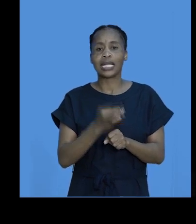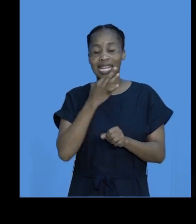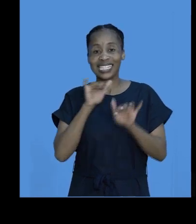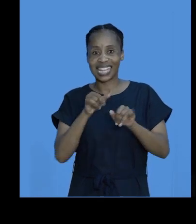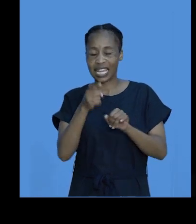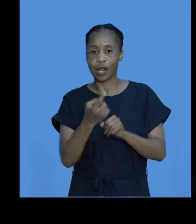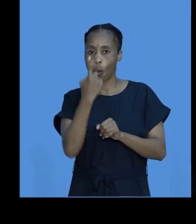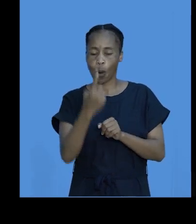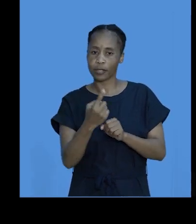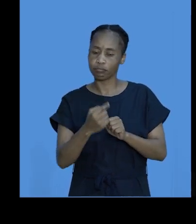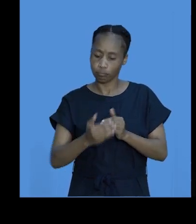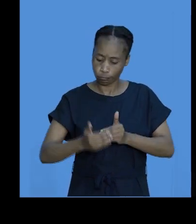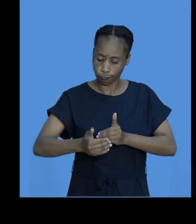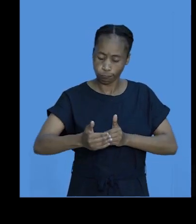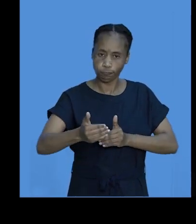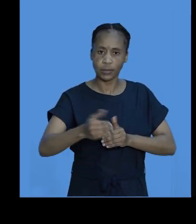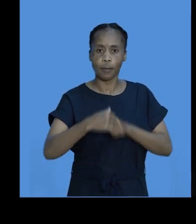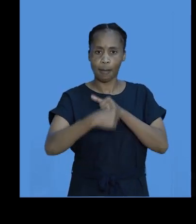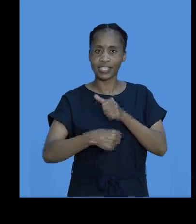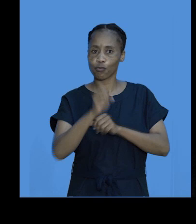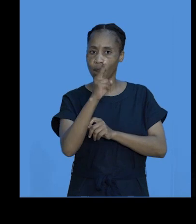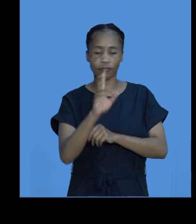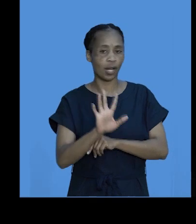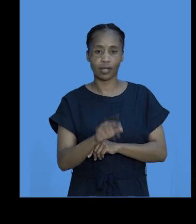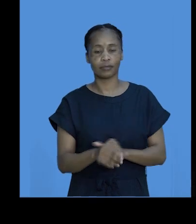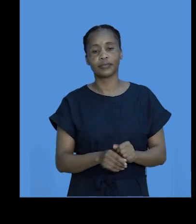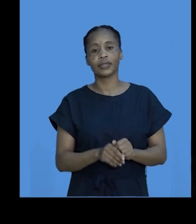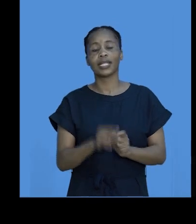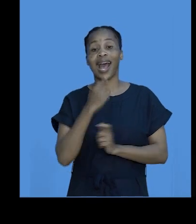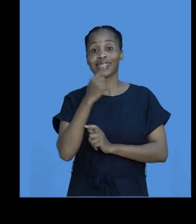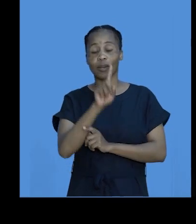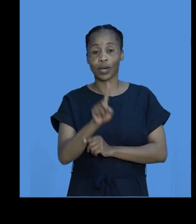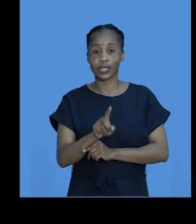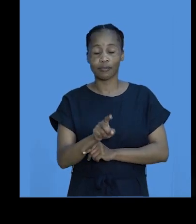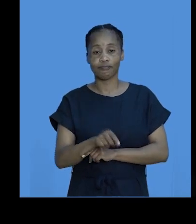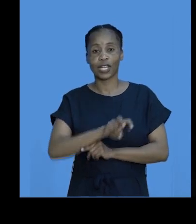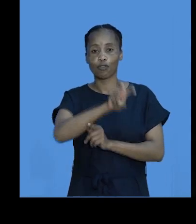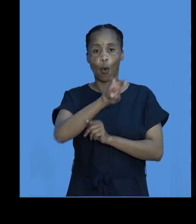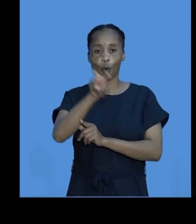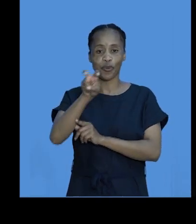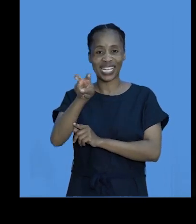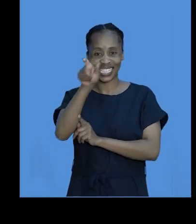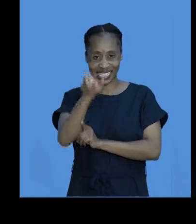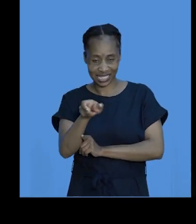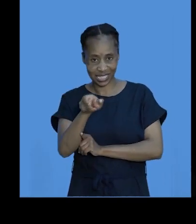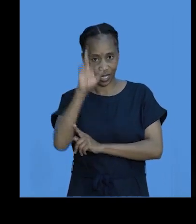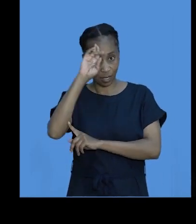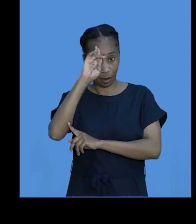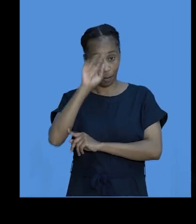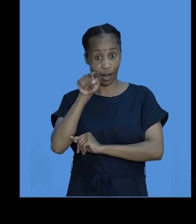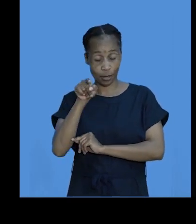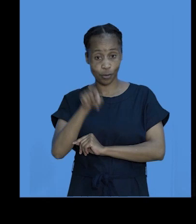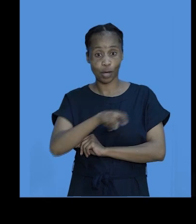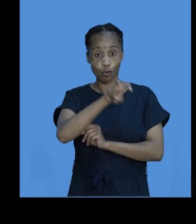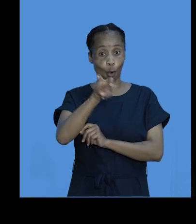environment for not more than one consecutive year there. Right, the answer is tourists. Tourists.